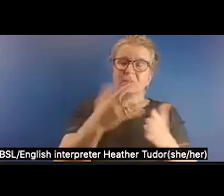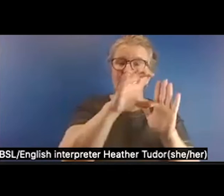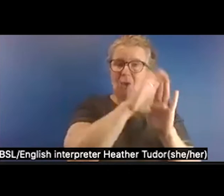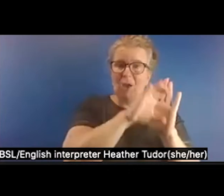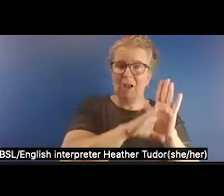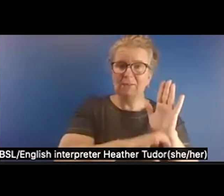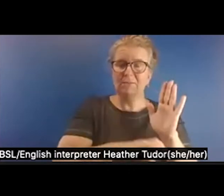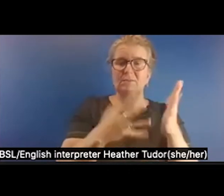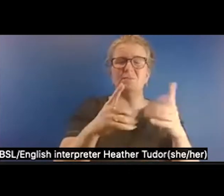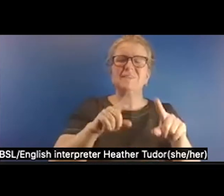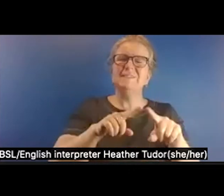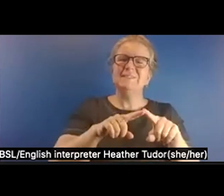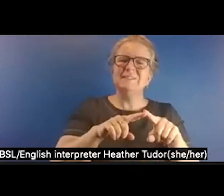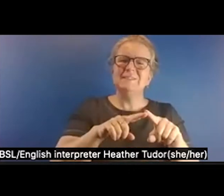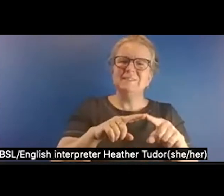there are different